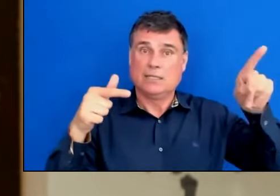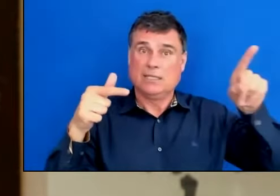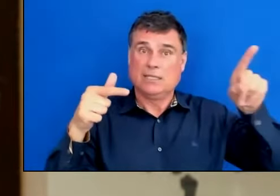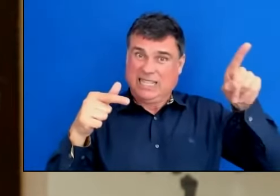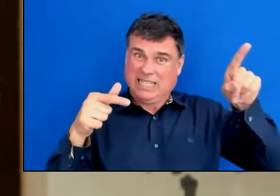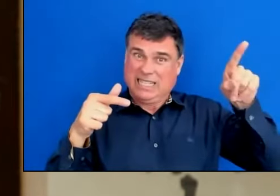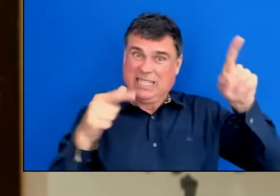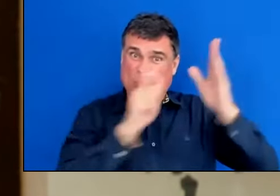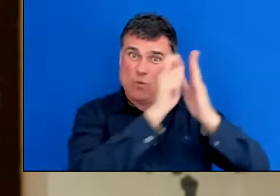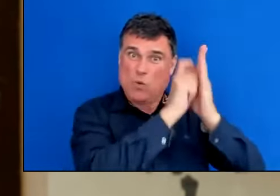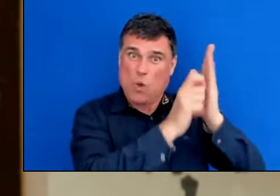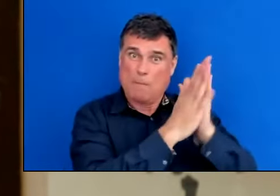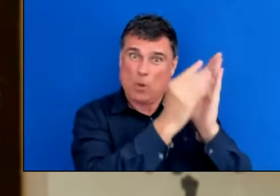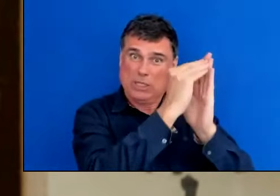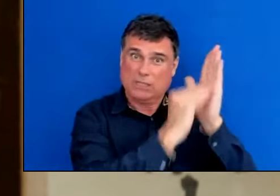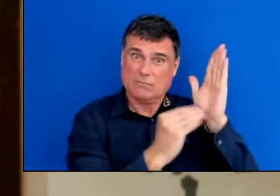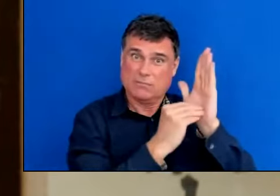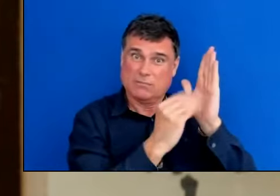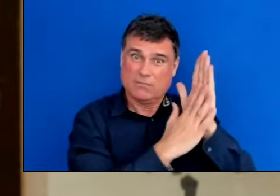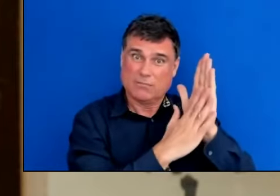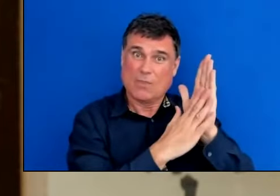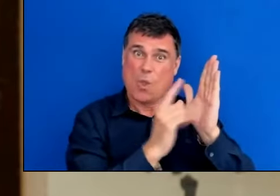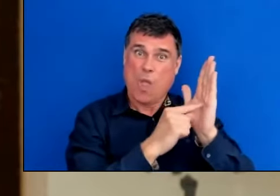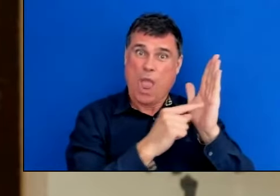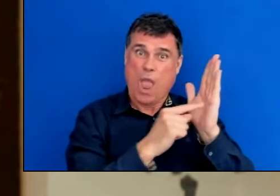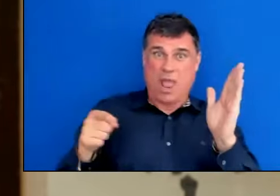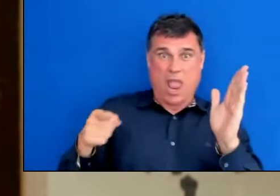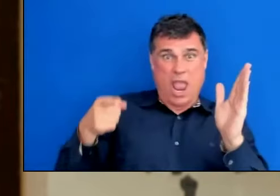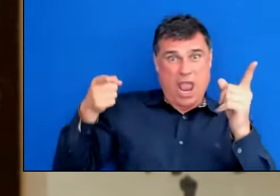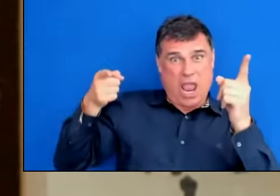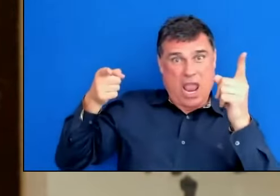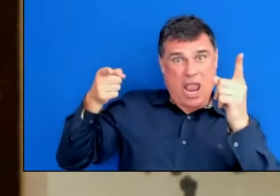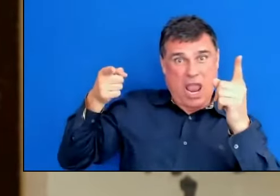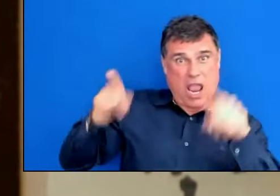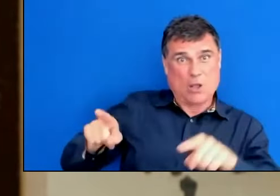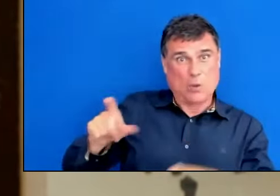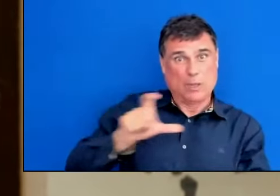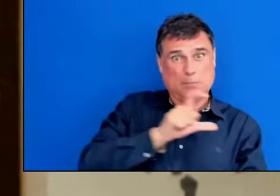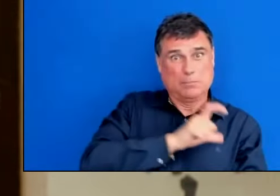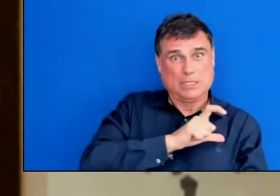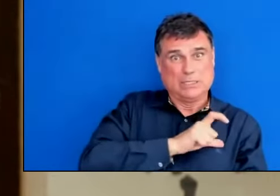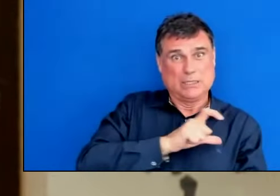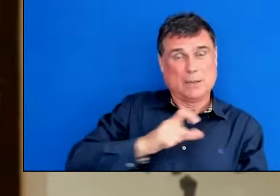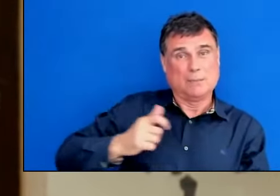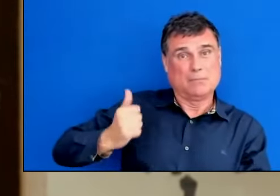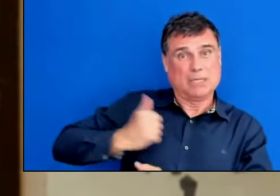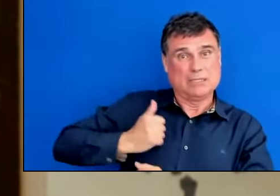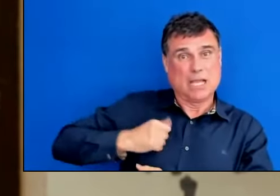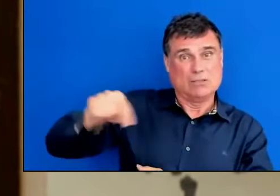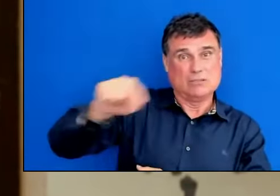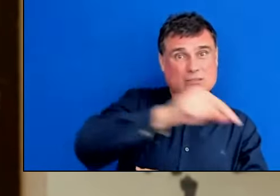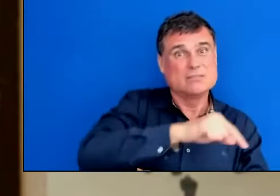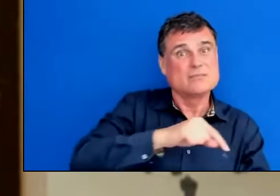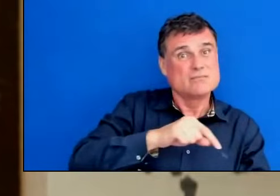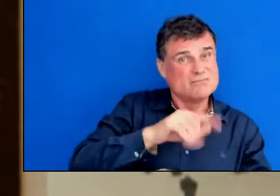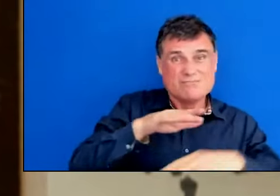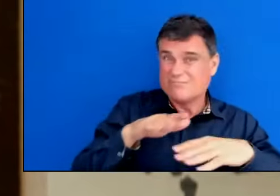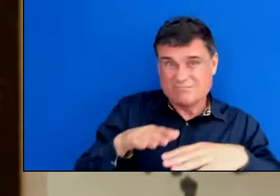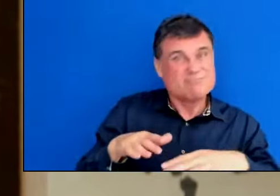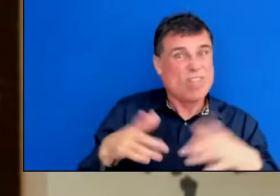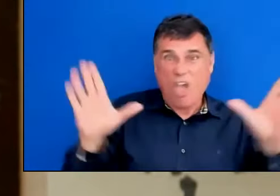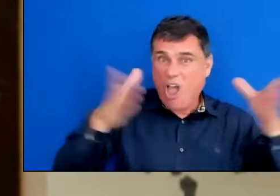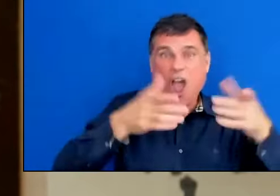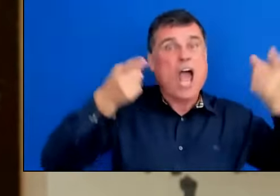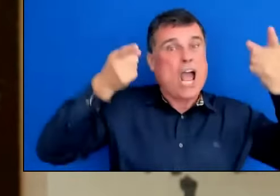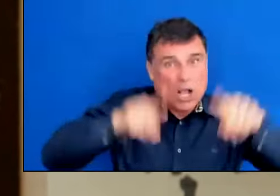Politicians, he wrote, "When I agreed with the RCMP and the military that Japanese Canadians did